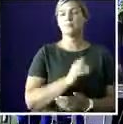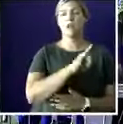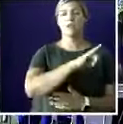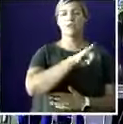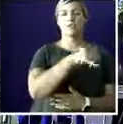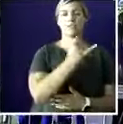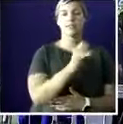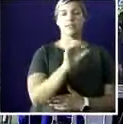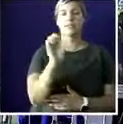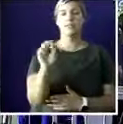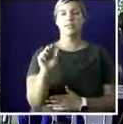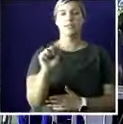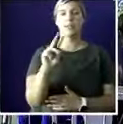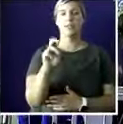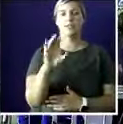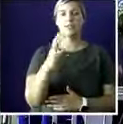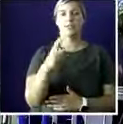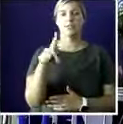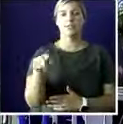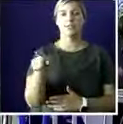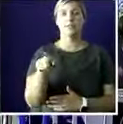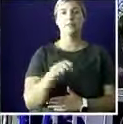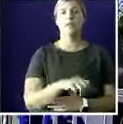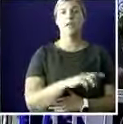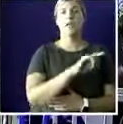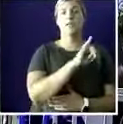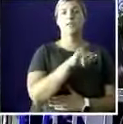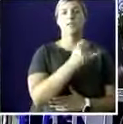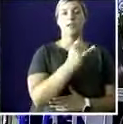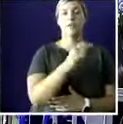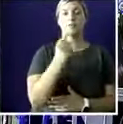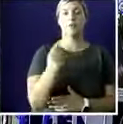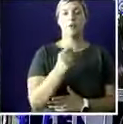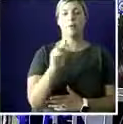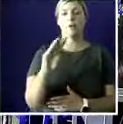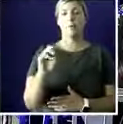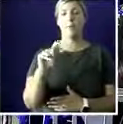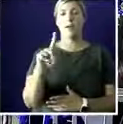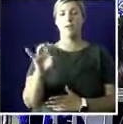Justice Sanchez. James Gilmer Miles.